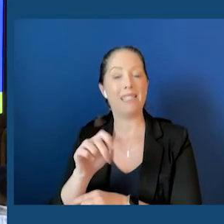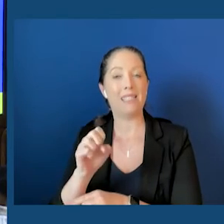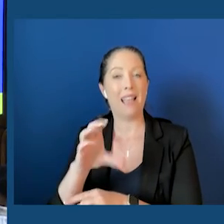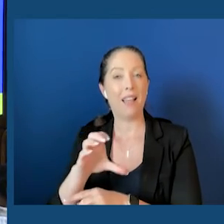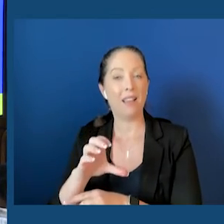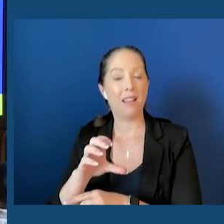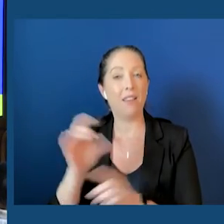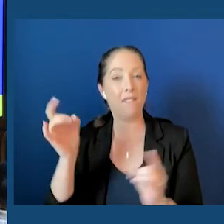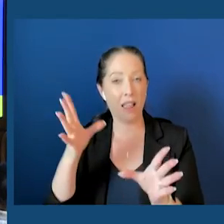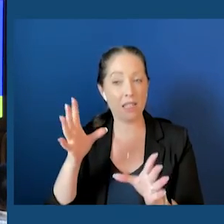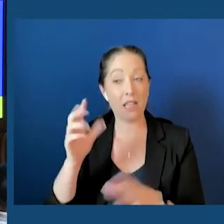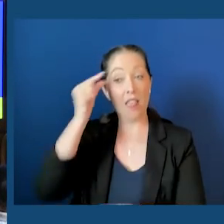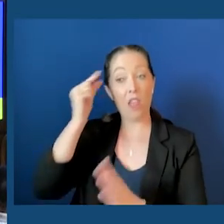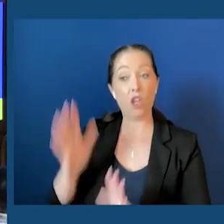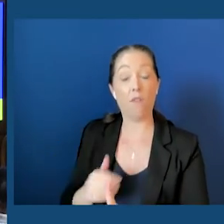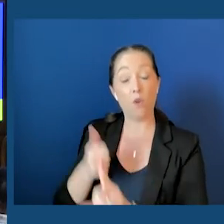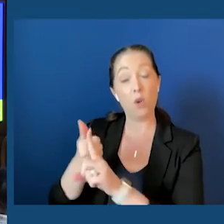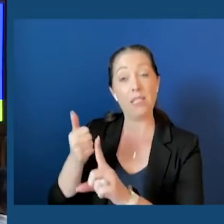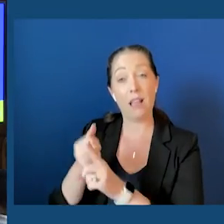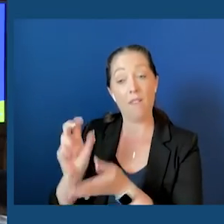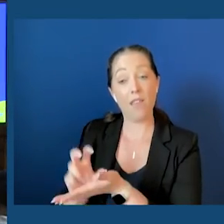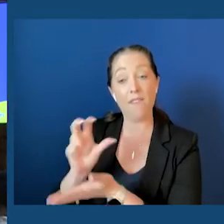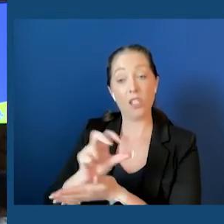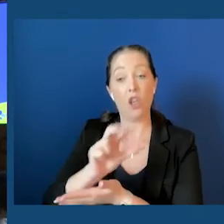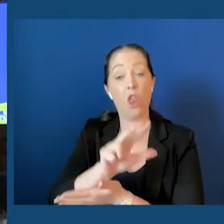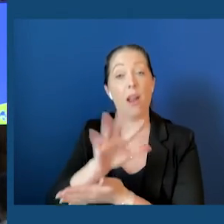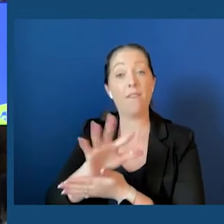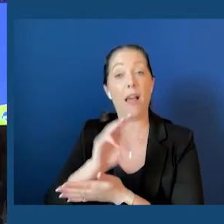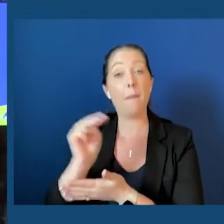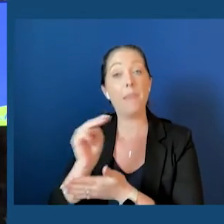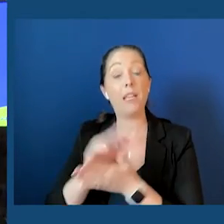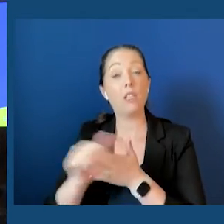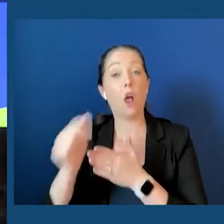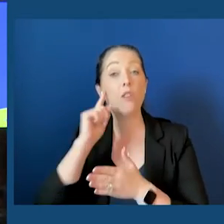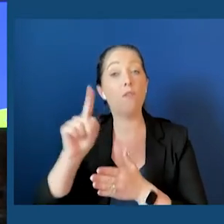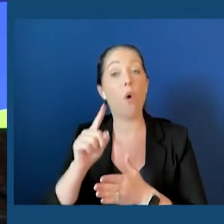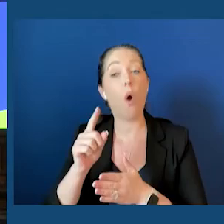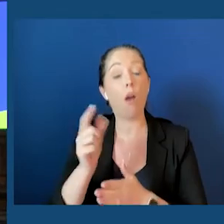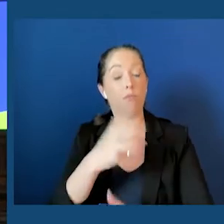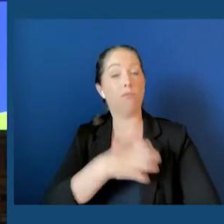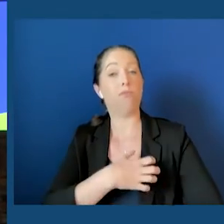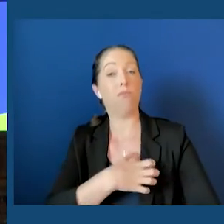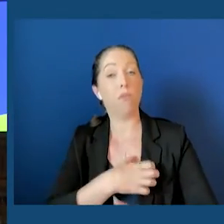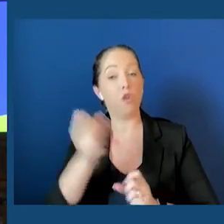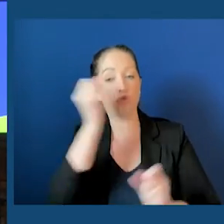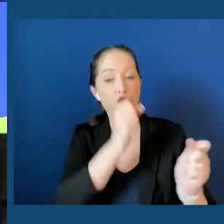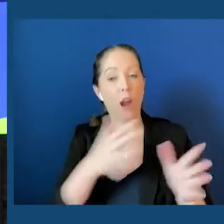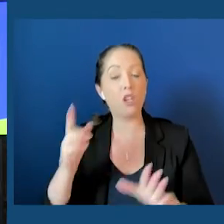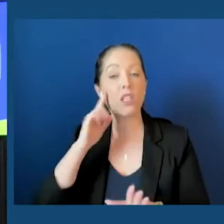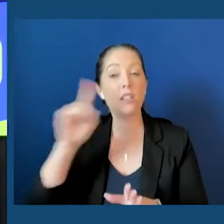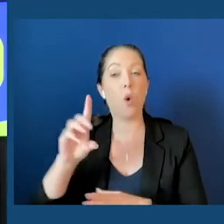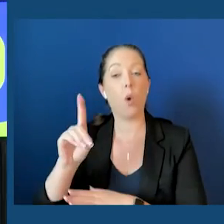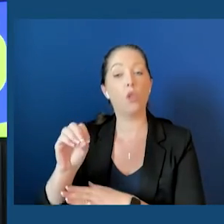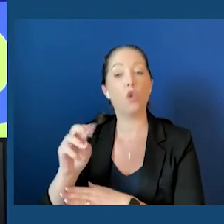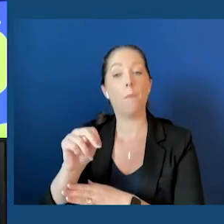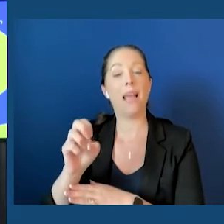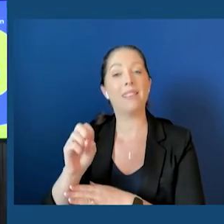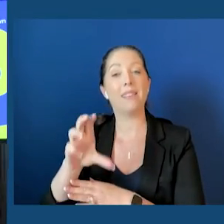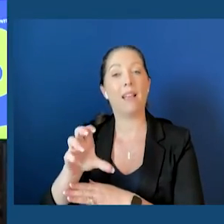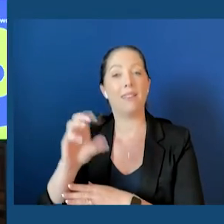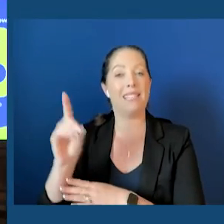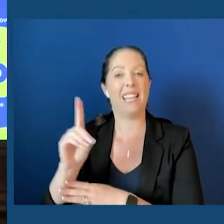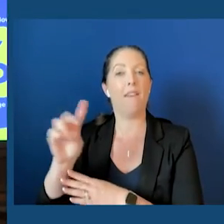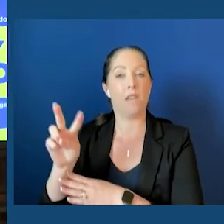budget $35 million specifically for law enforcement strategies to reduce domestic violence. And we are working now on very